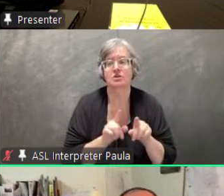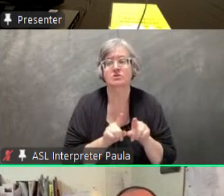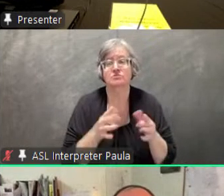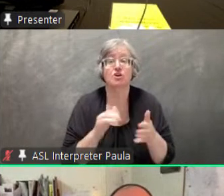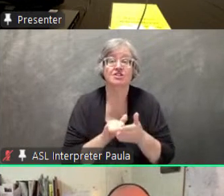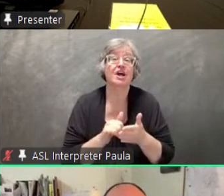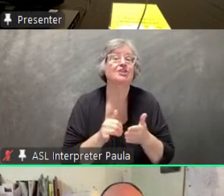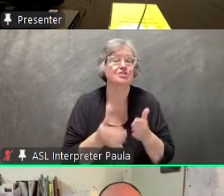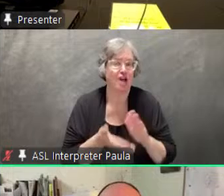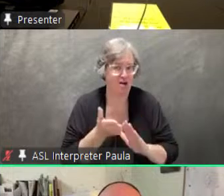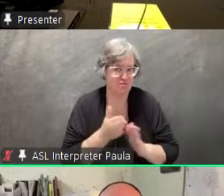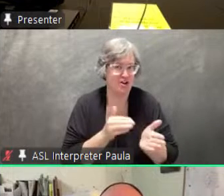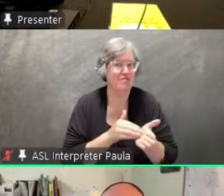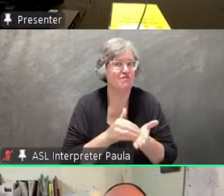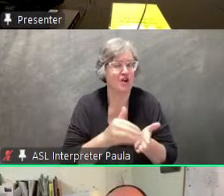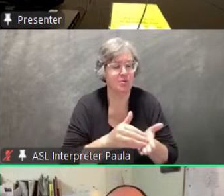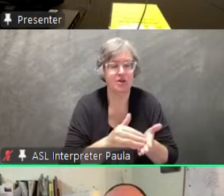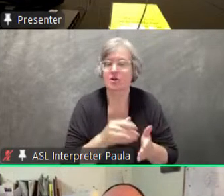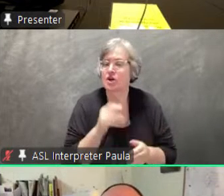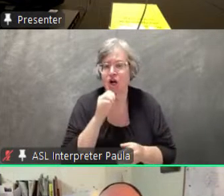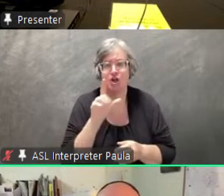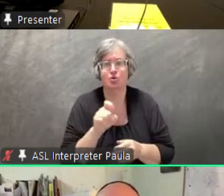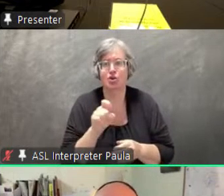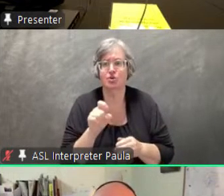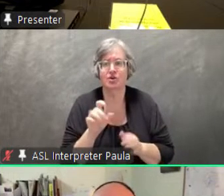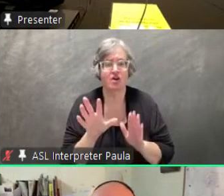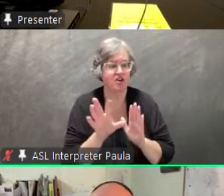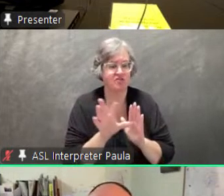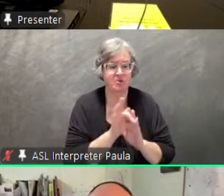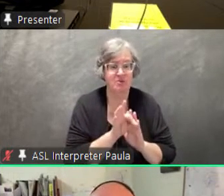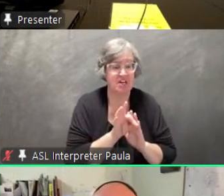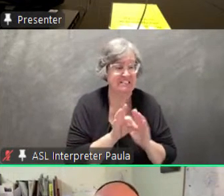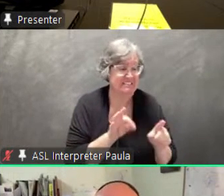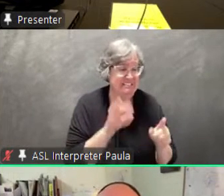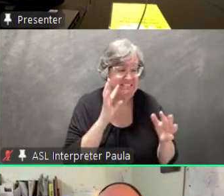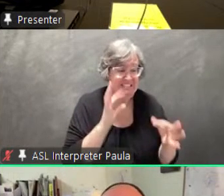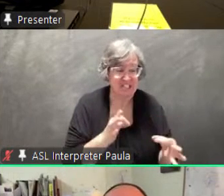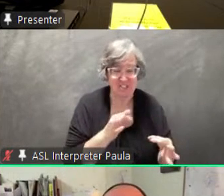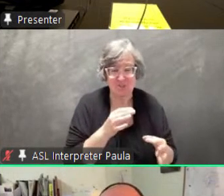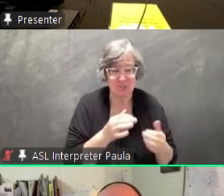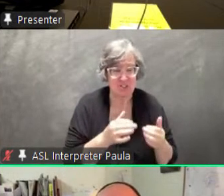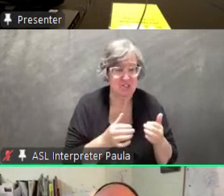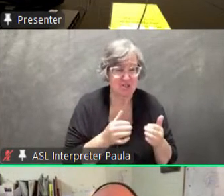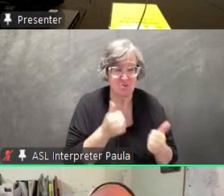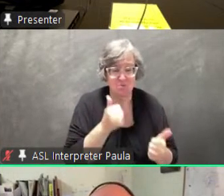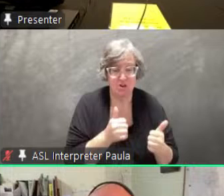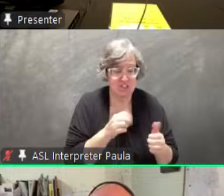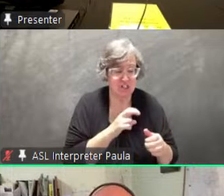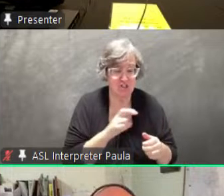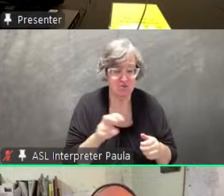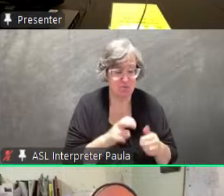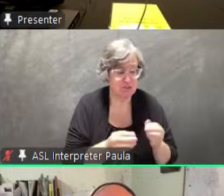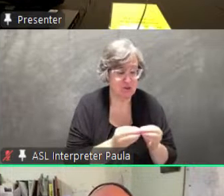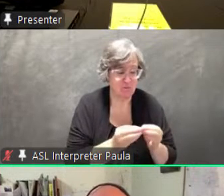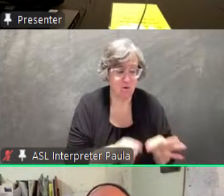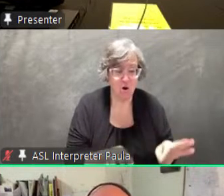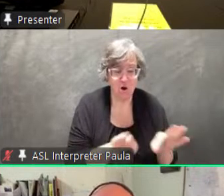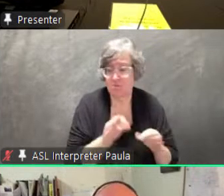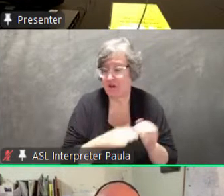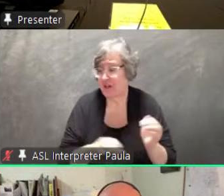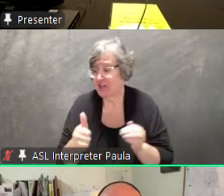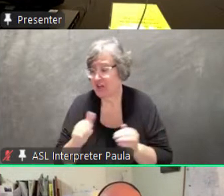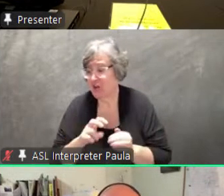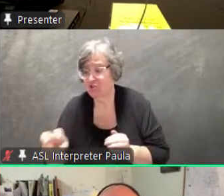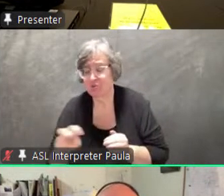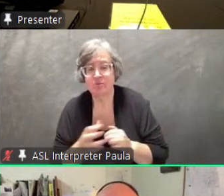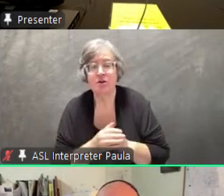operating frequently. You don't have to pick favorites. You don't have to decide whose trip is more important than some other person's